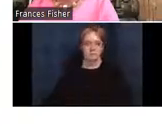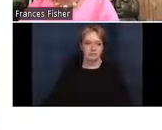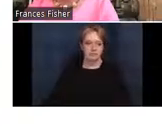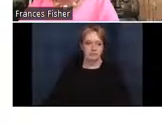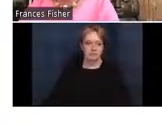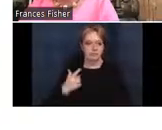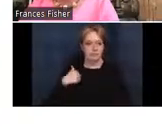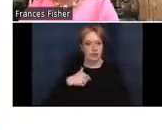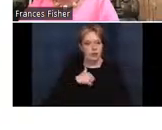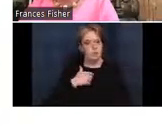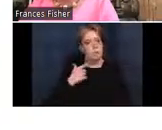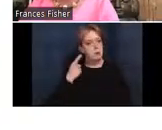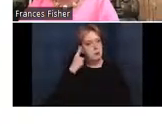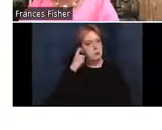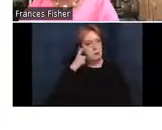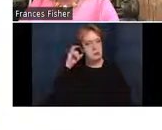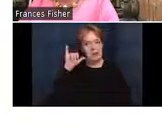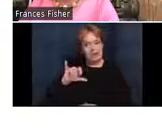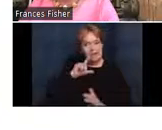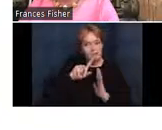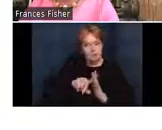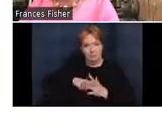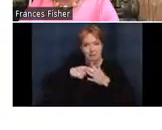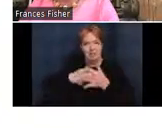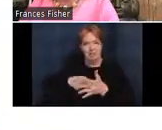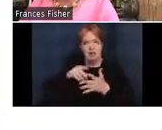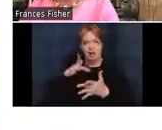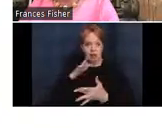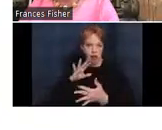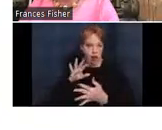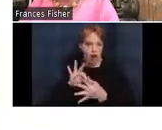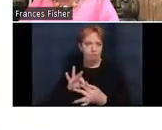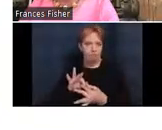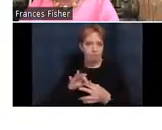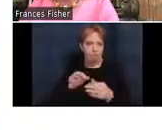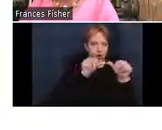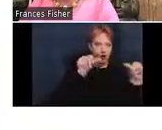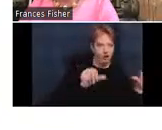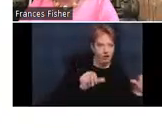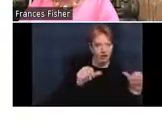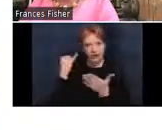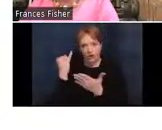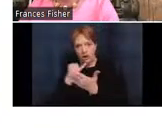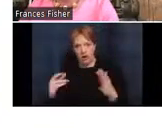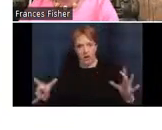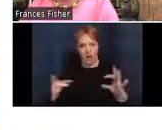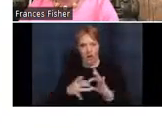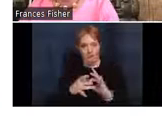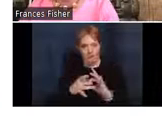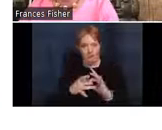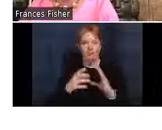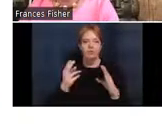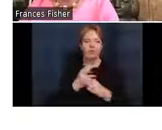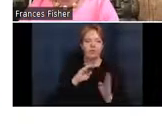was really the beginnings of her connection between art and architecture and the use of arches